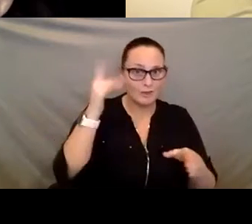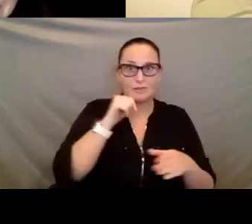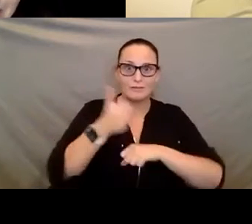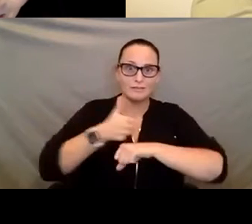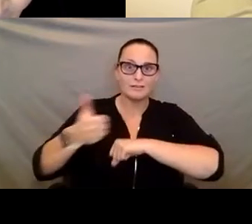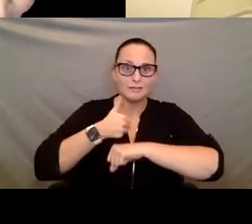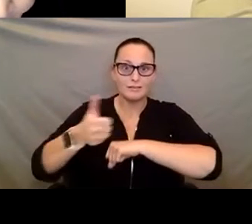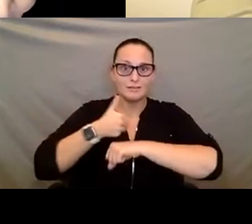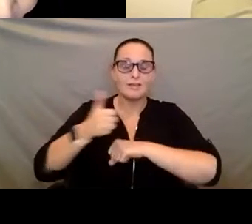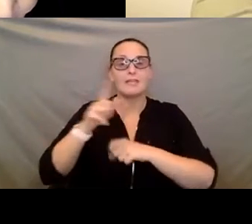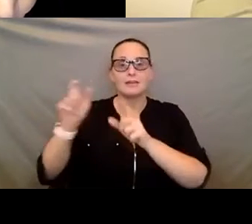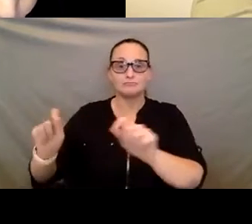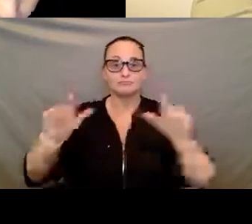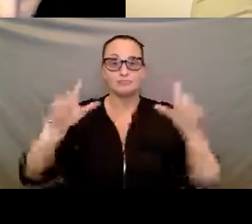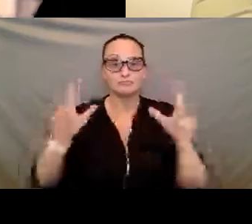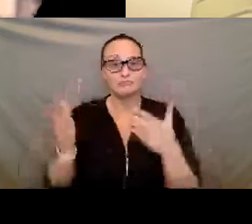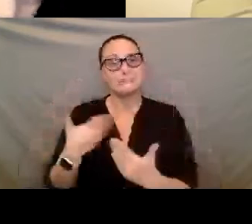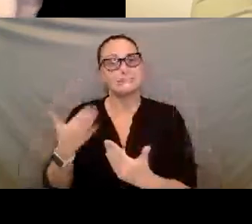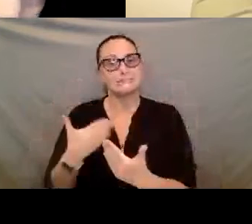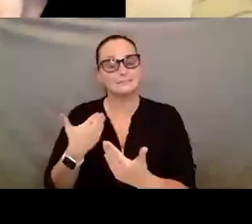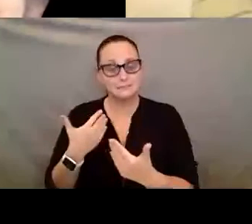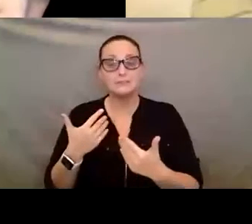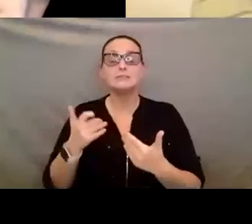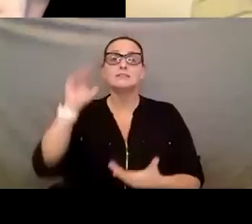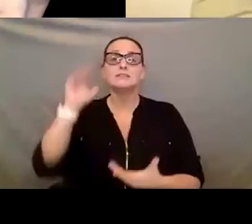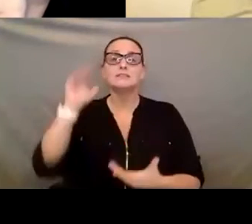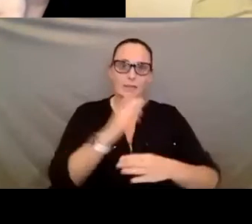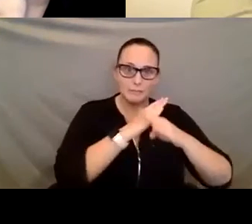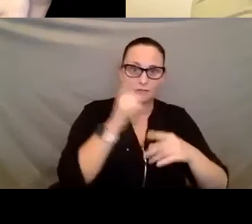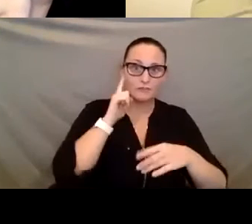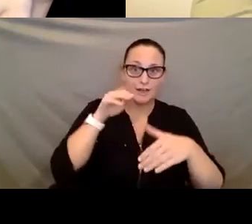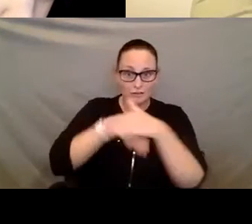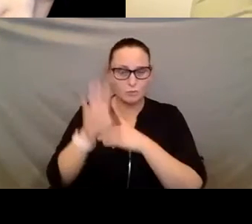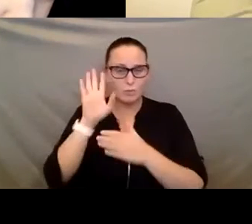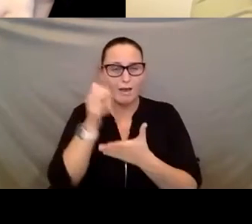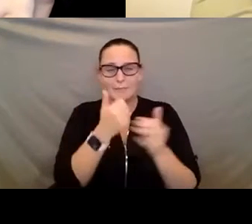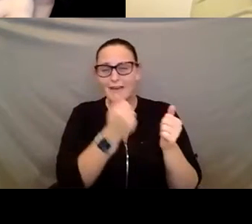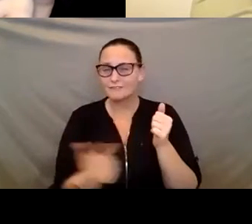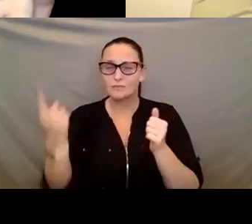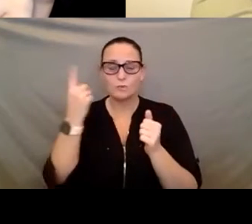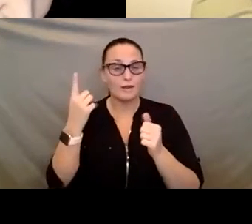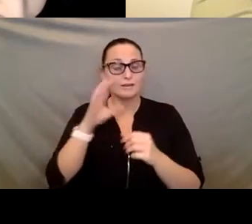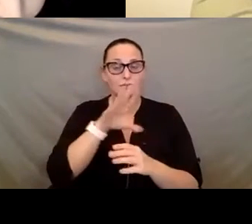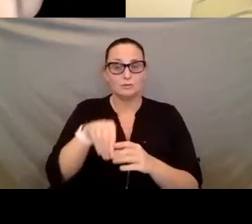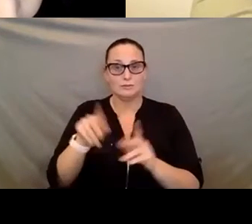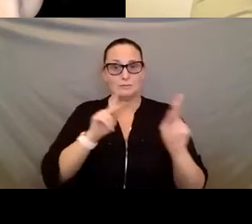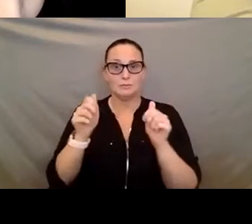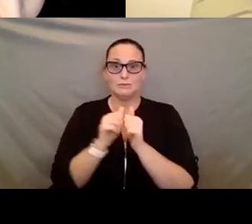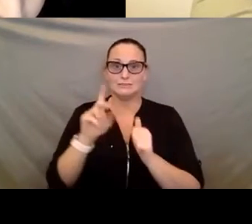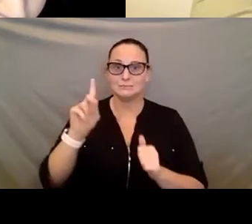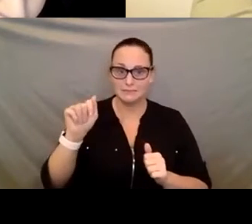same location. They can pop on. And by lowering that barrier to entry is going to help everybody, including persons with